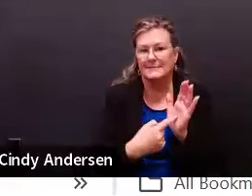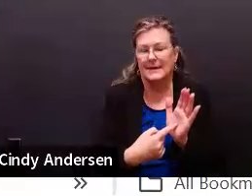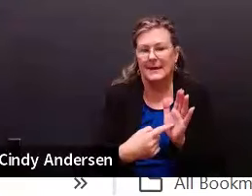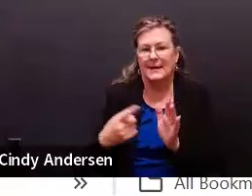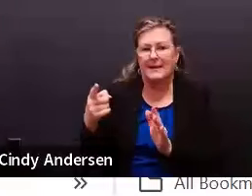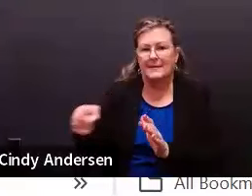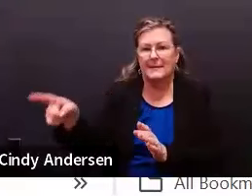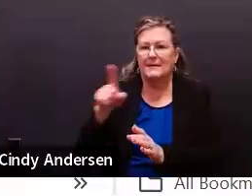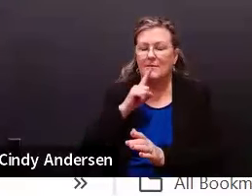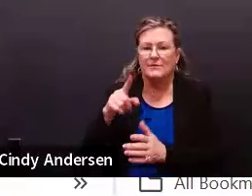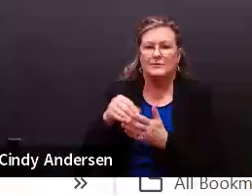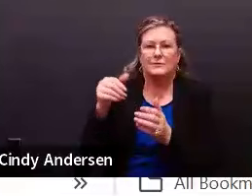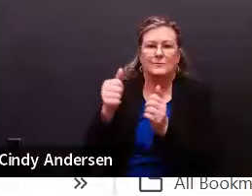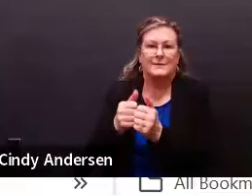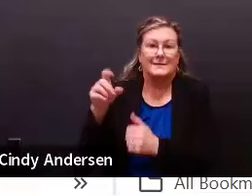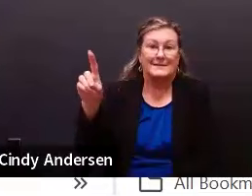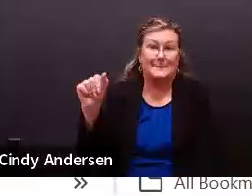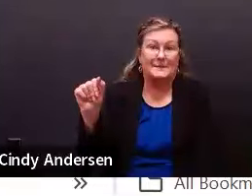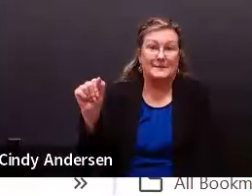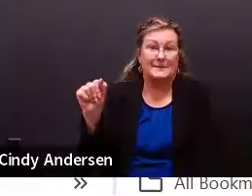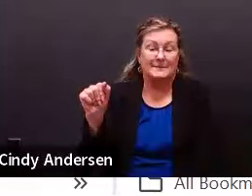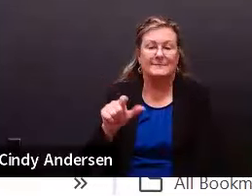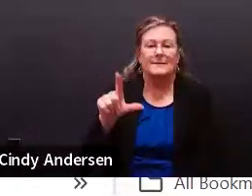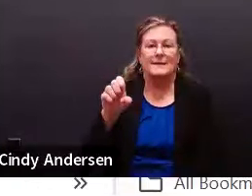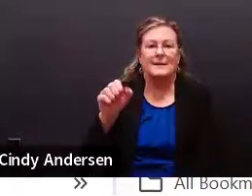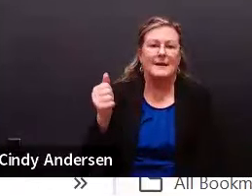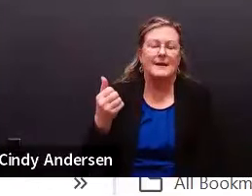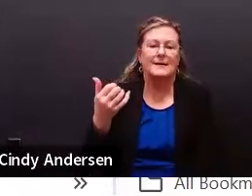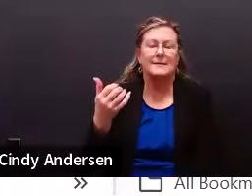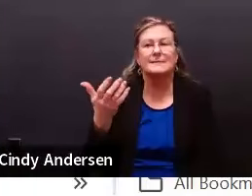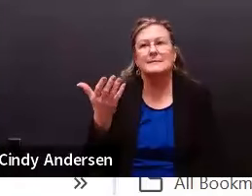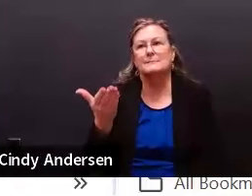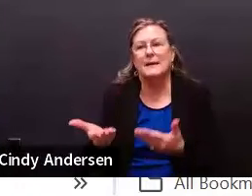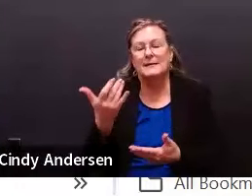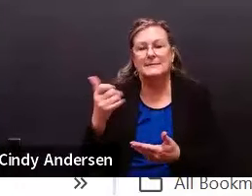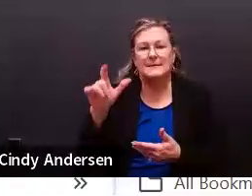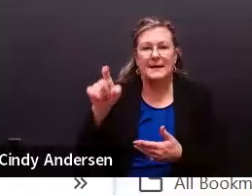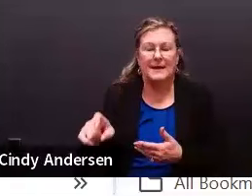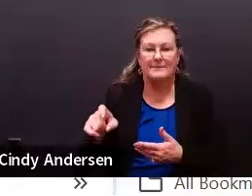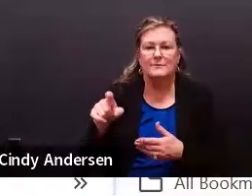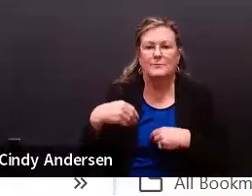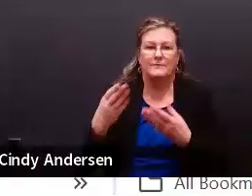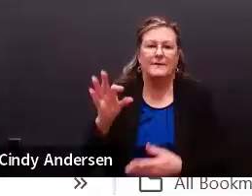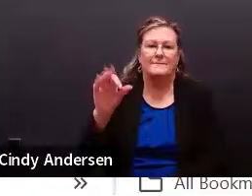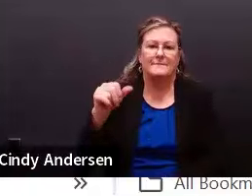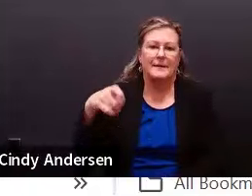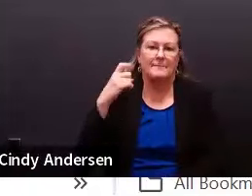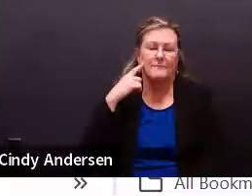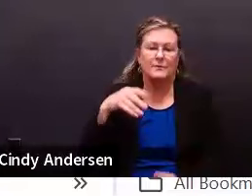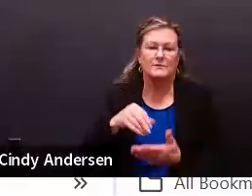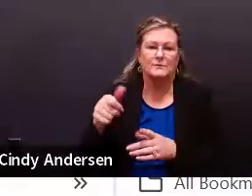with a disability. And the LEA may still be obligated to provide FAPE to an eligible